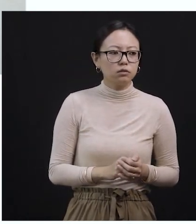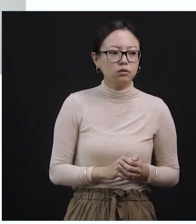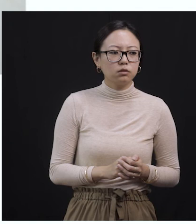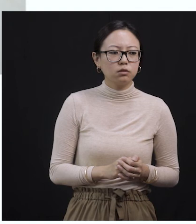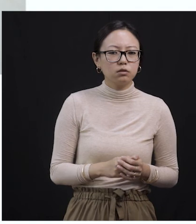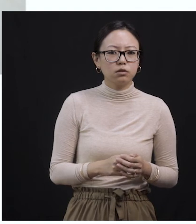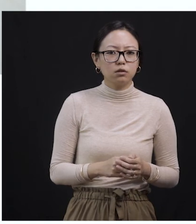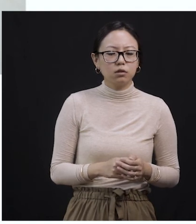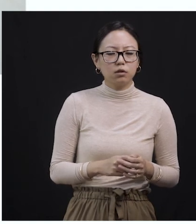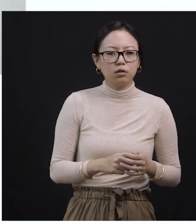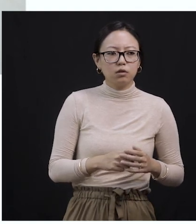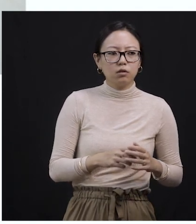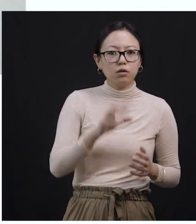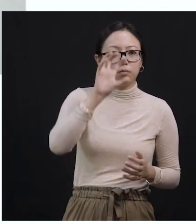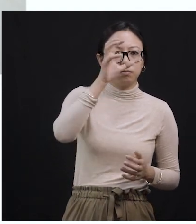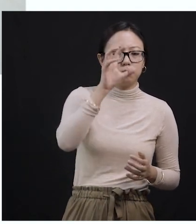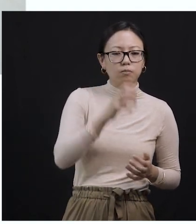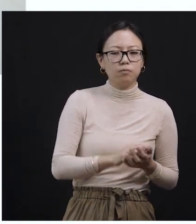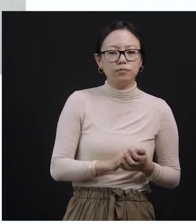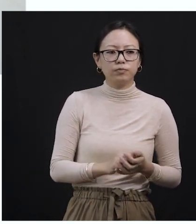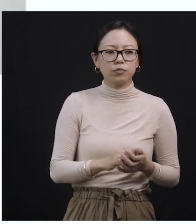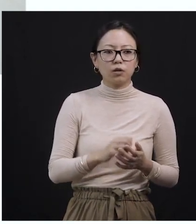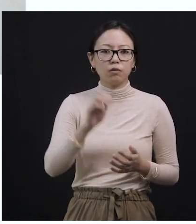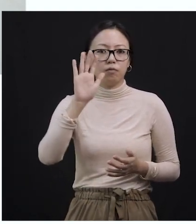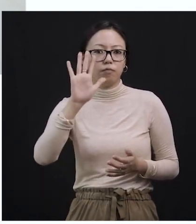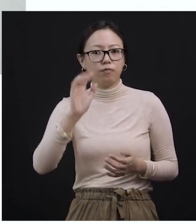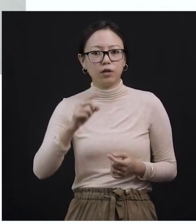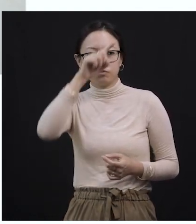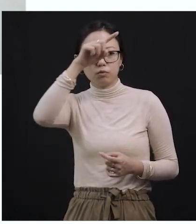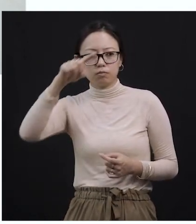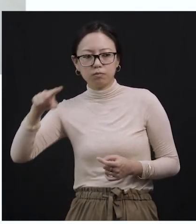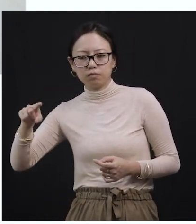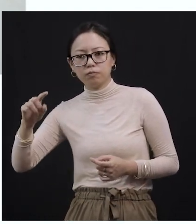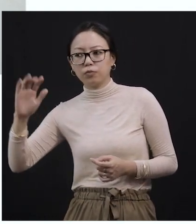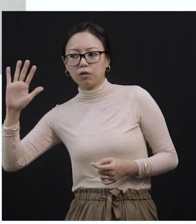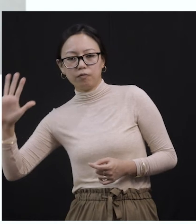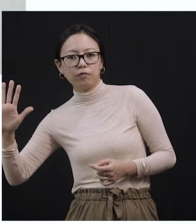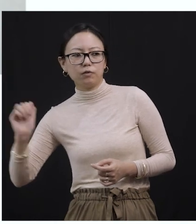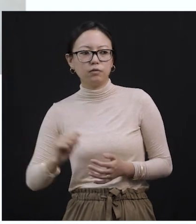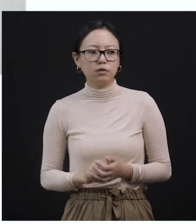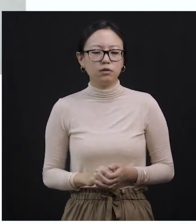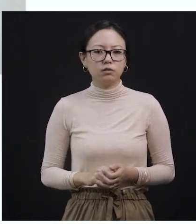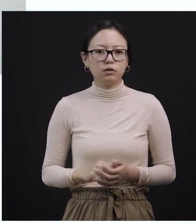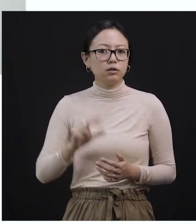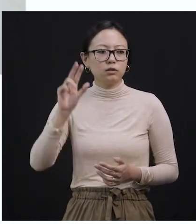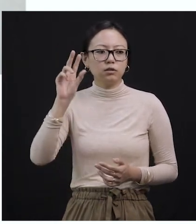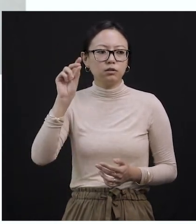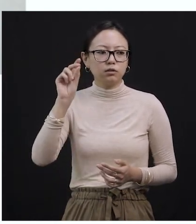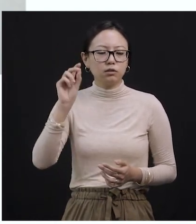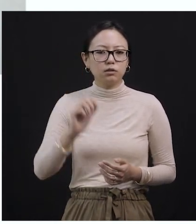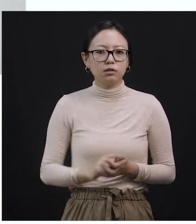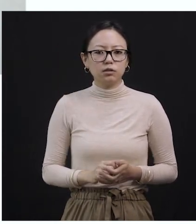been drawn to 5. All right, children? Similarly, let's do this, the second problem.